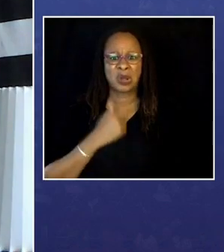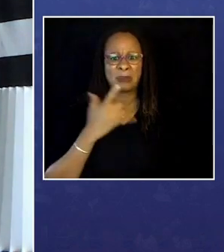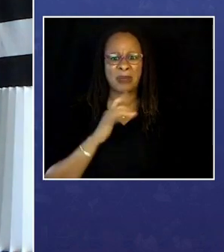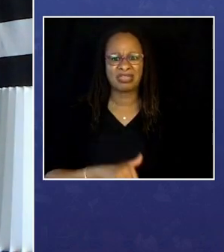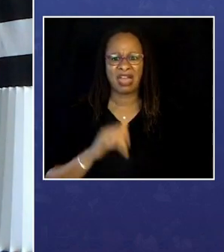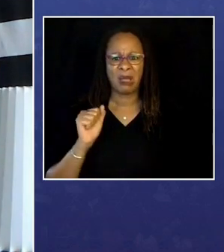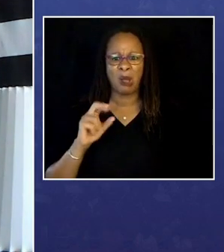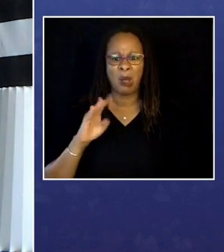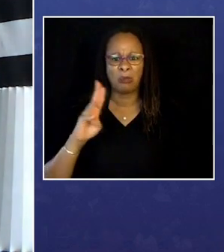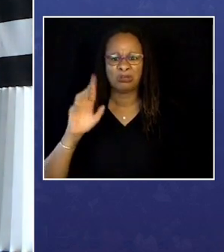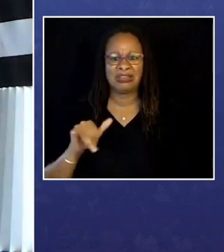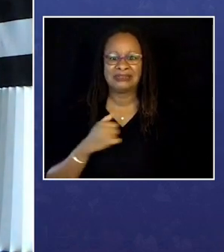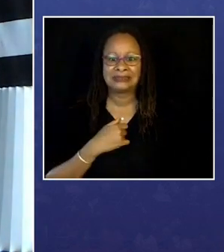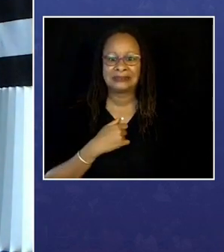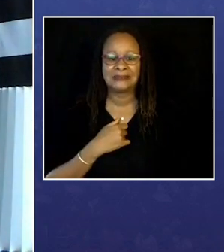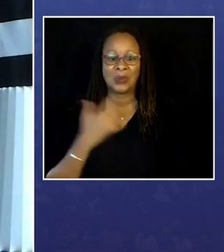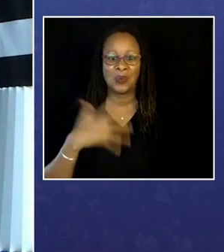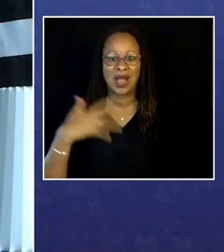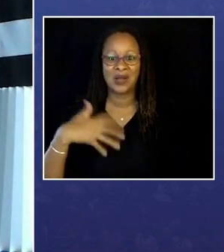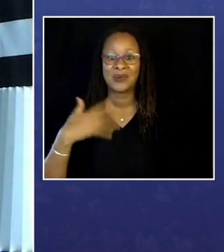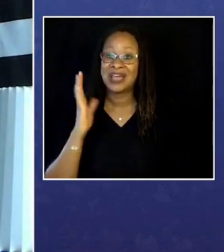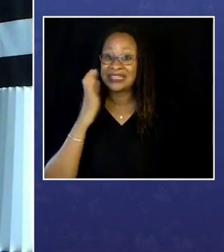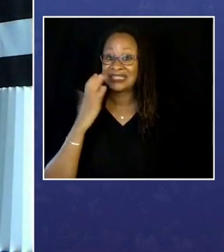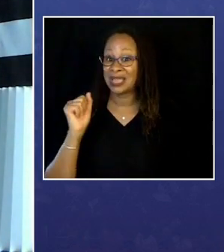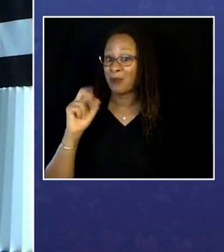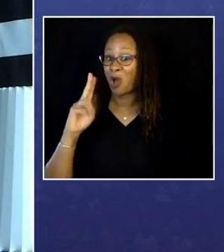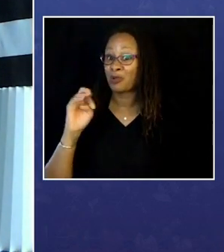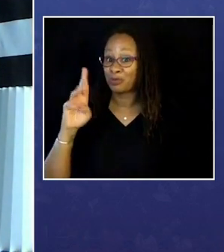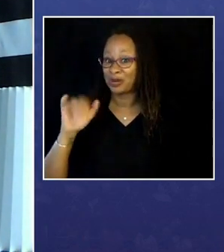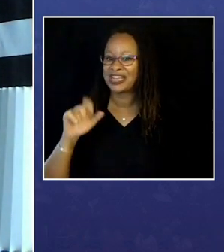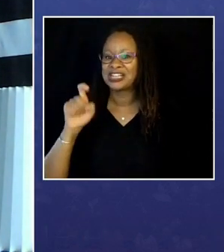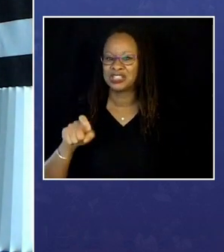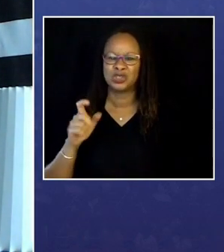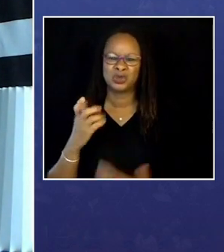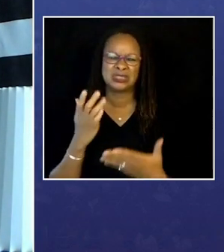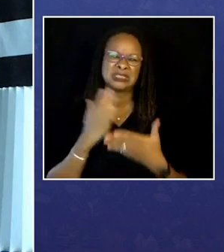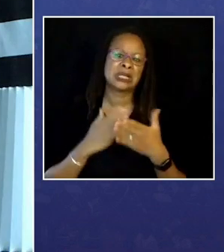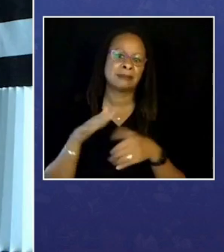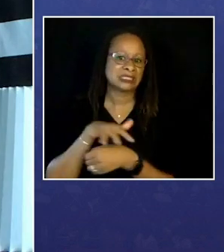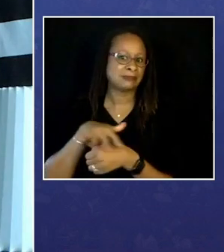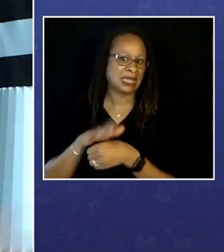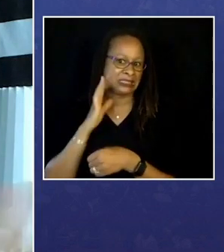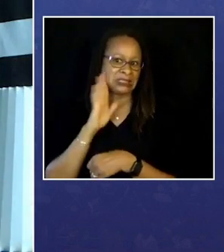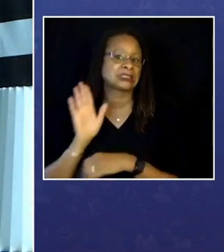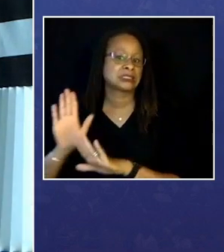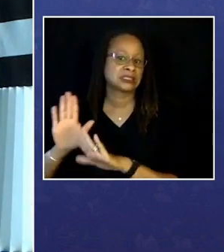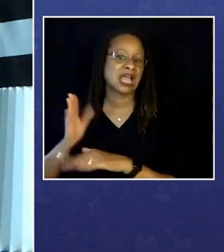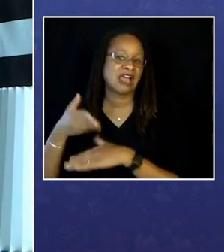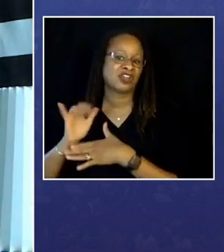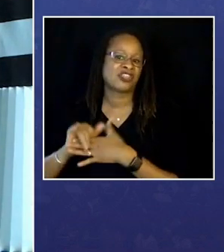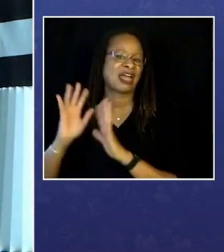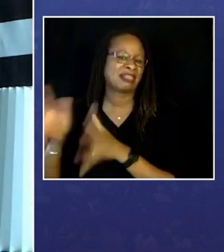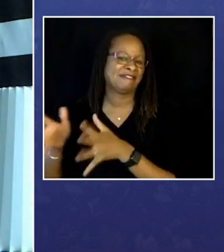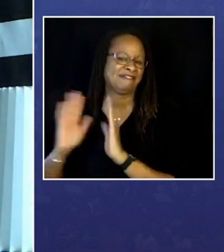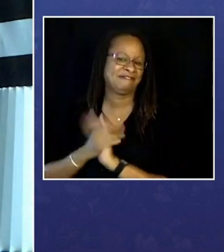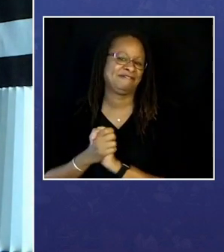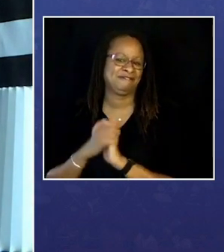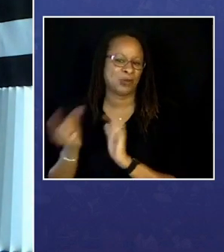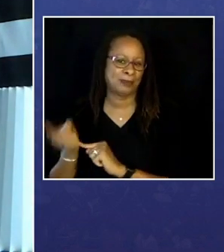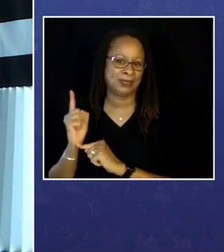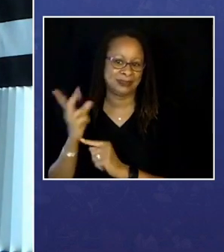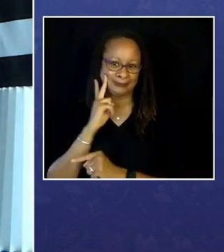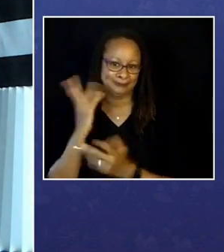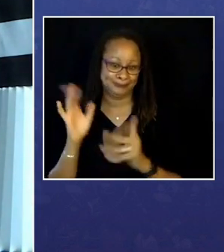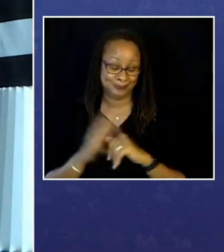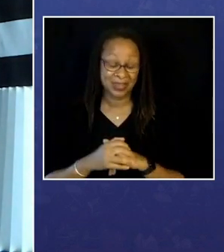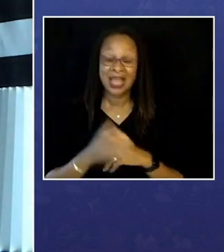Sorry about that, Aubrey. Wow. Seems like Aubrey could use a little space after that. Let's leave her alone for a